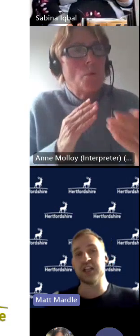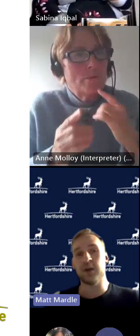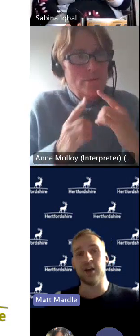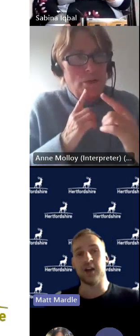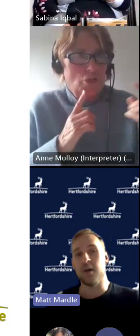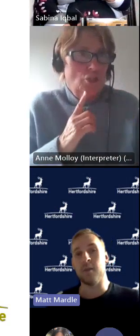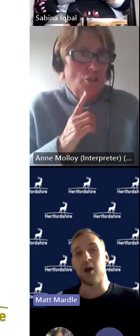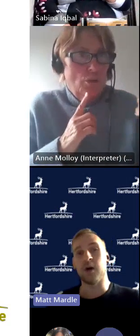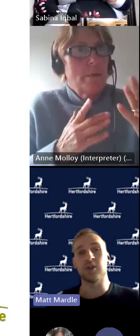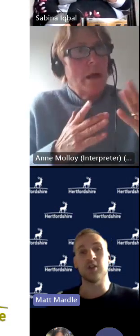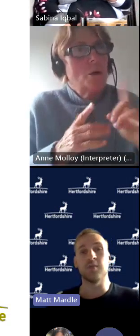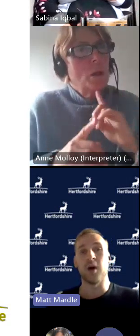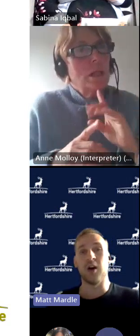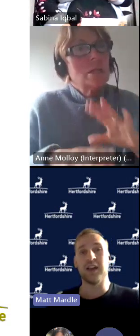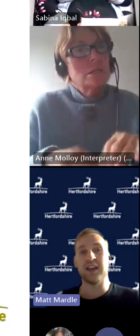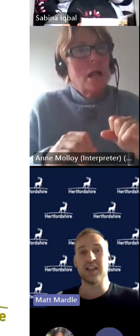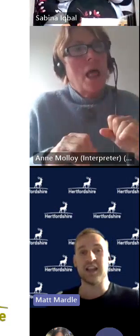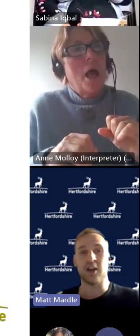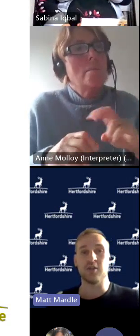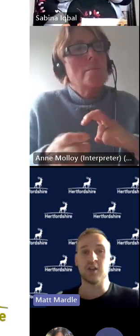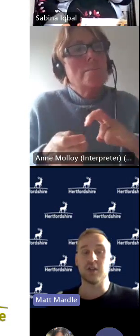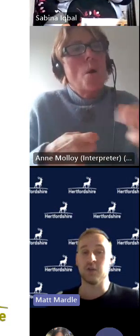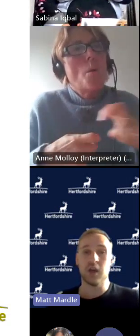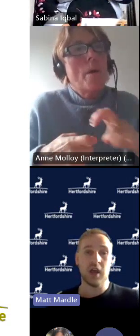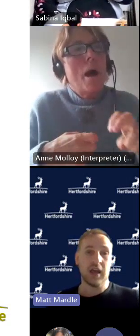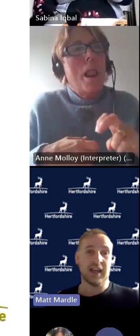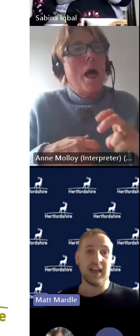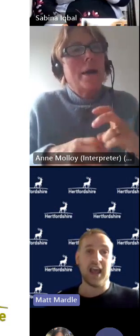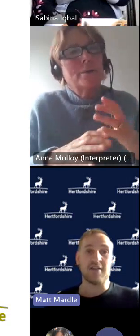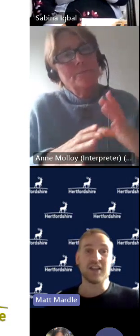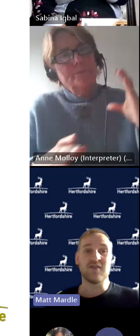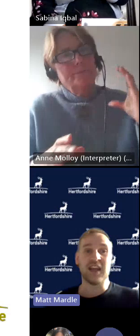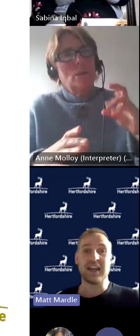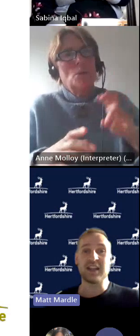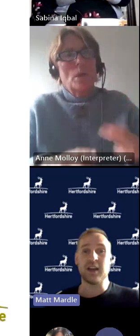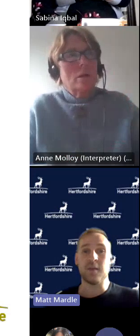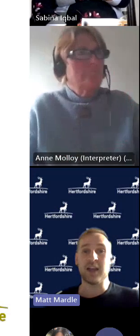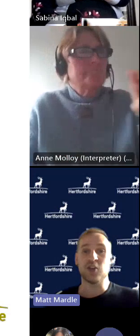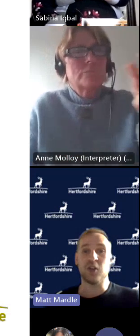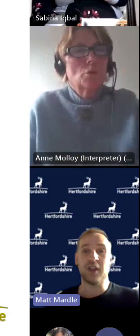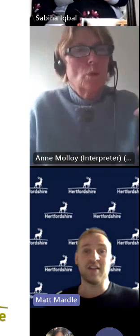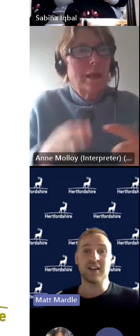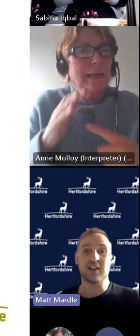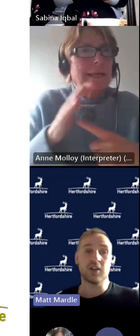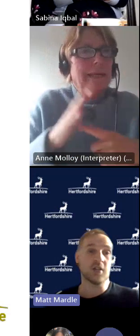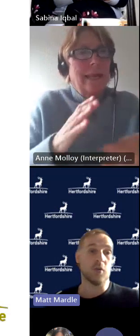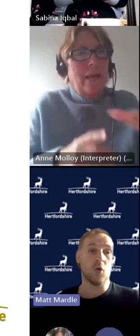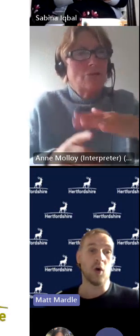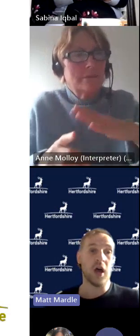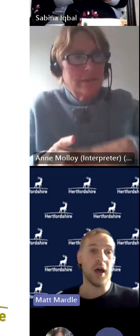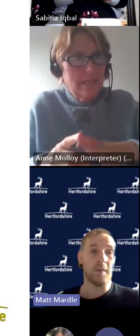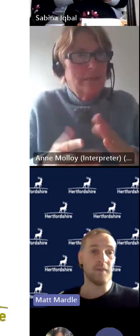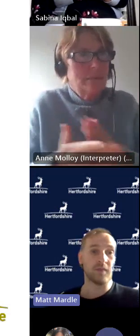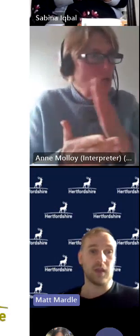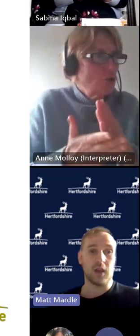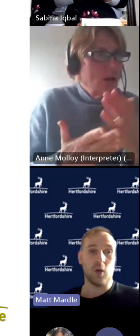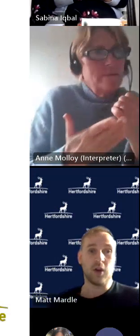but initially we're looking at mobile supermarkets, so they go to key areas of need and make sure that there is